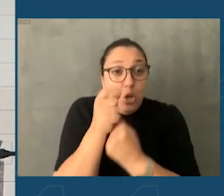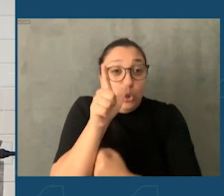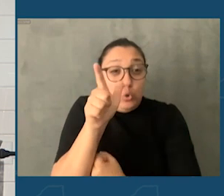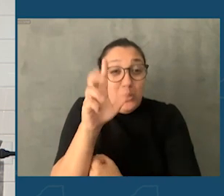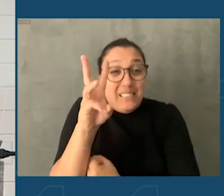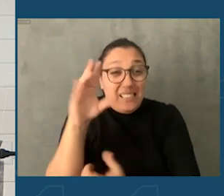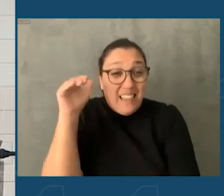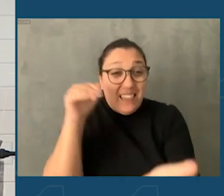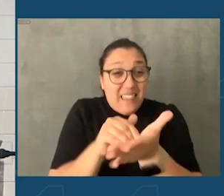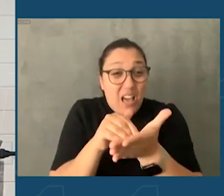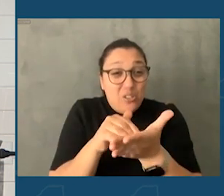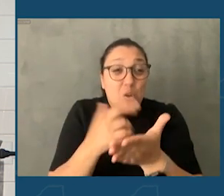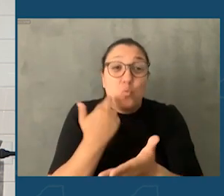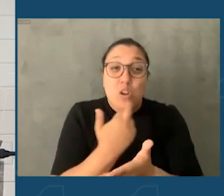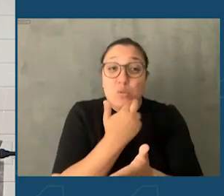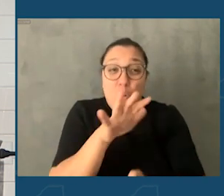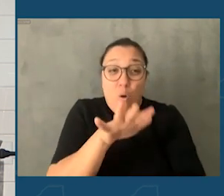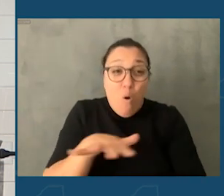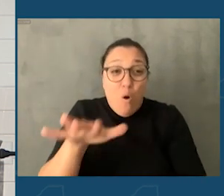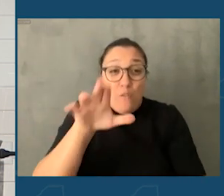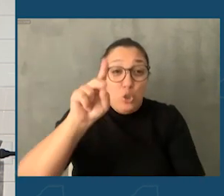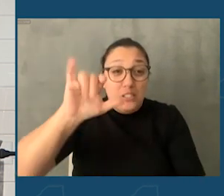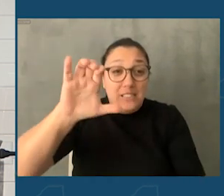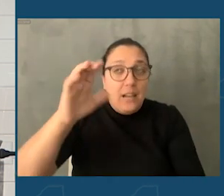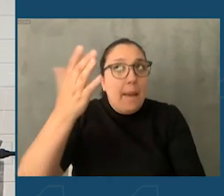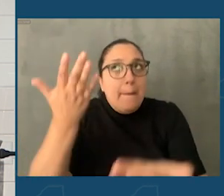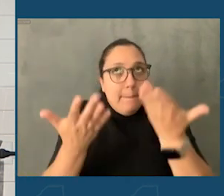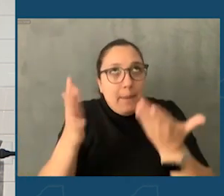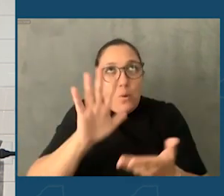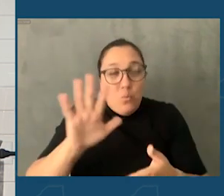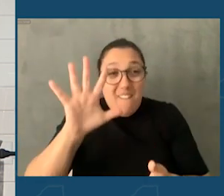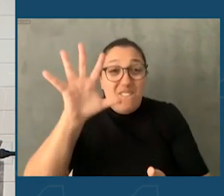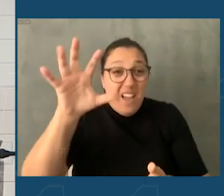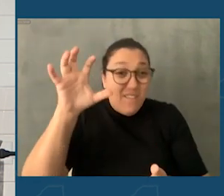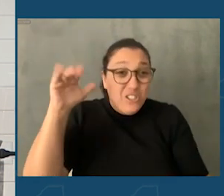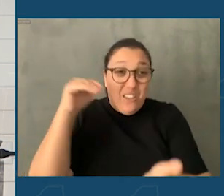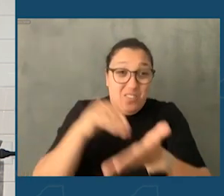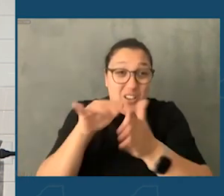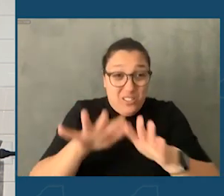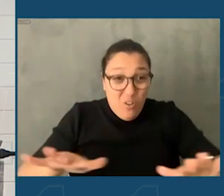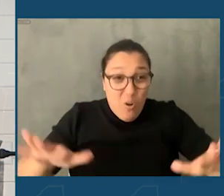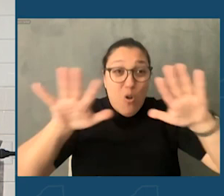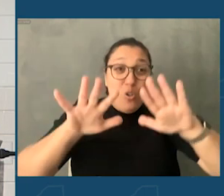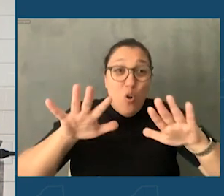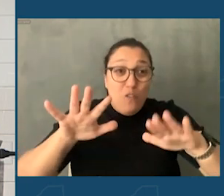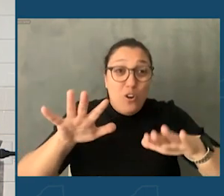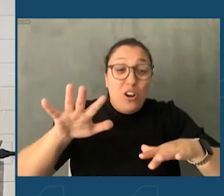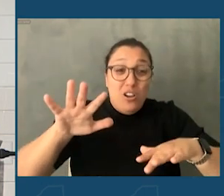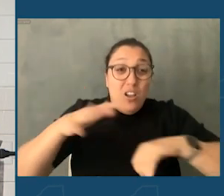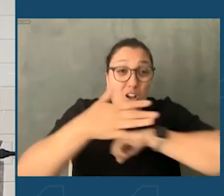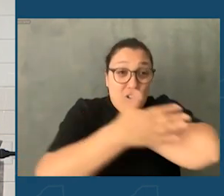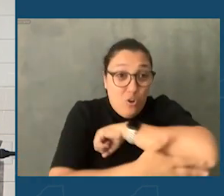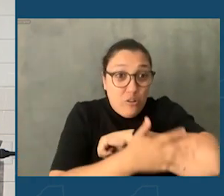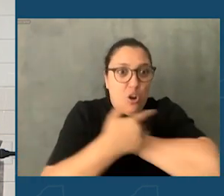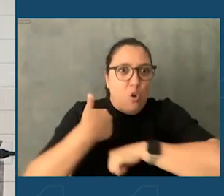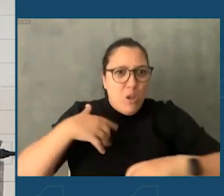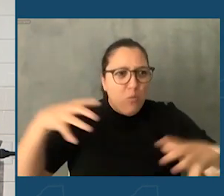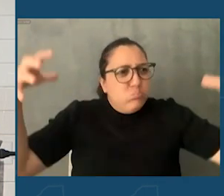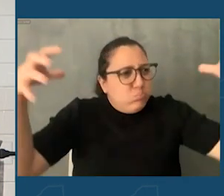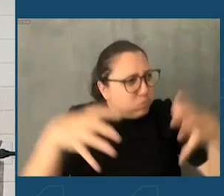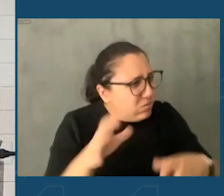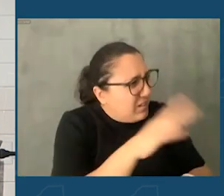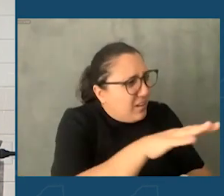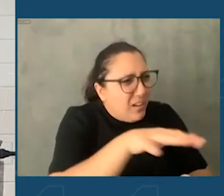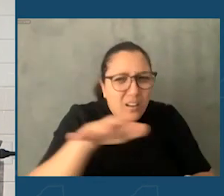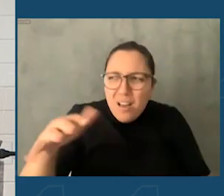in New York City, probably 500,000 restaurants in America, banded together and said, how can we help each other?